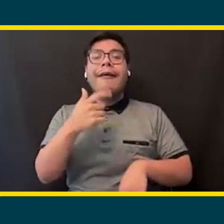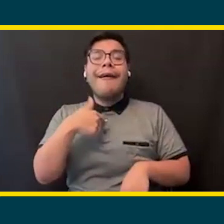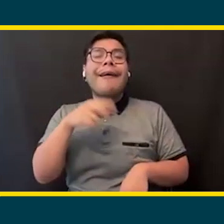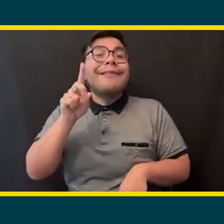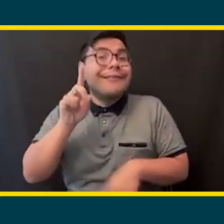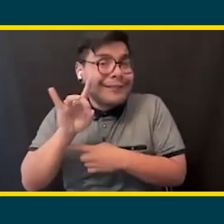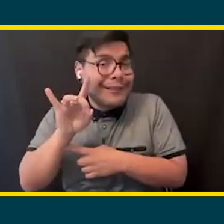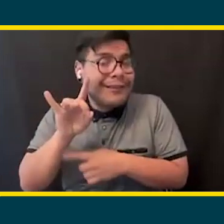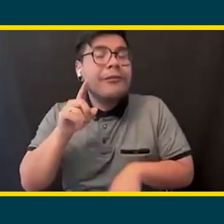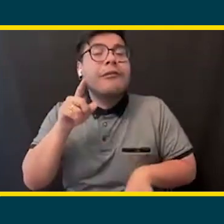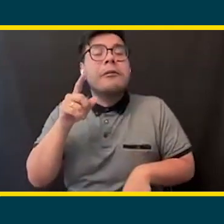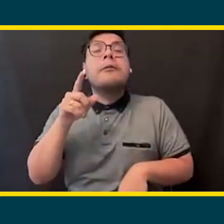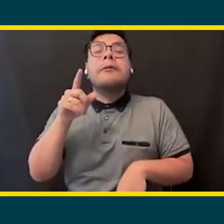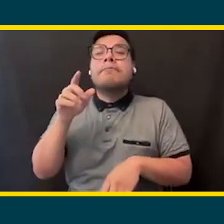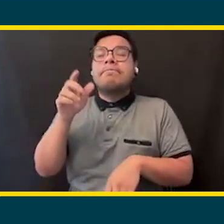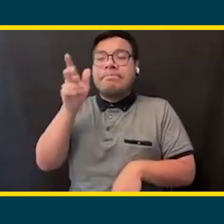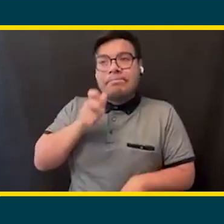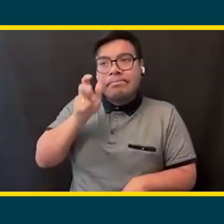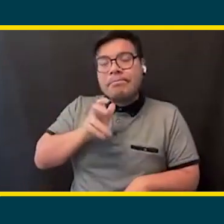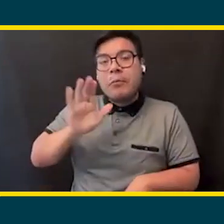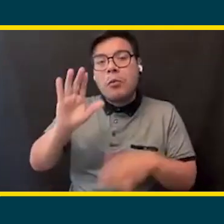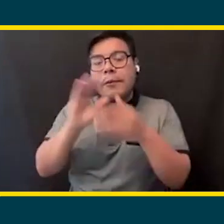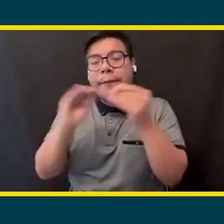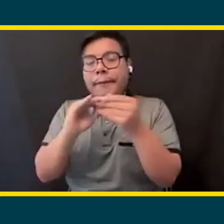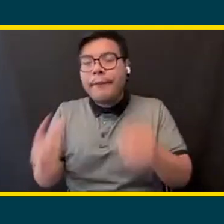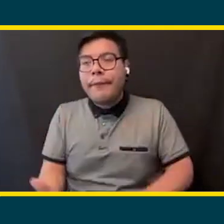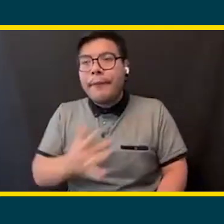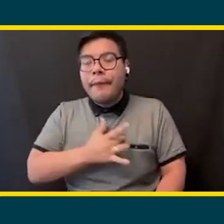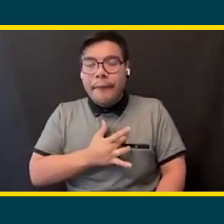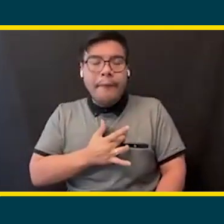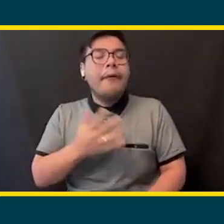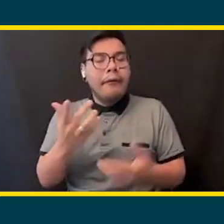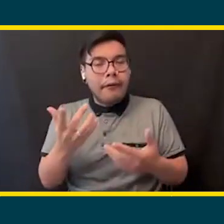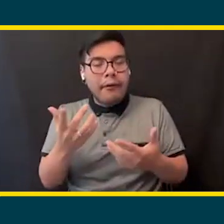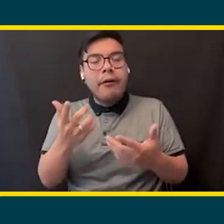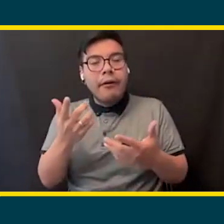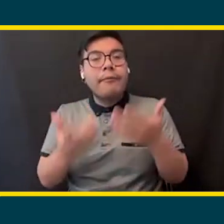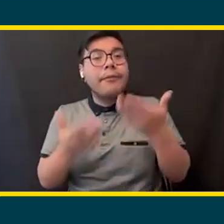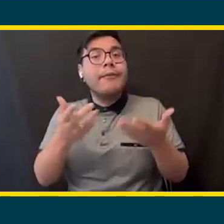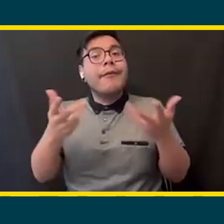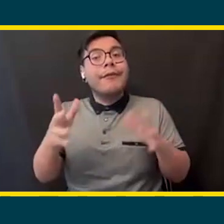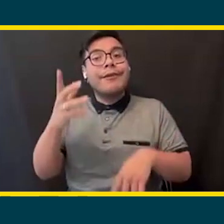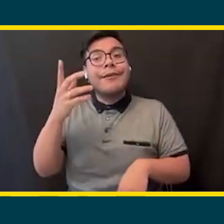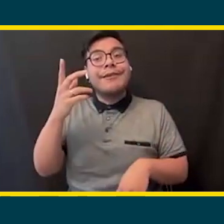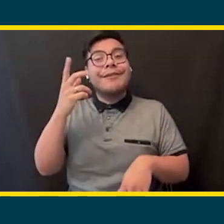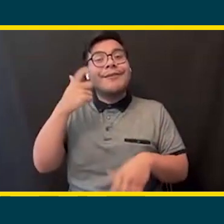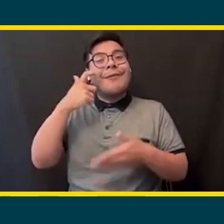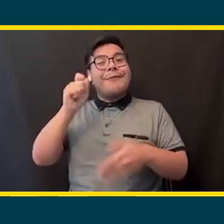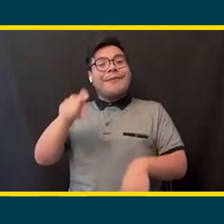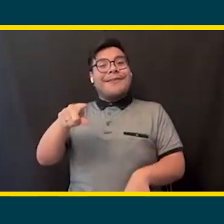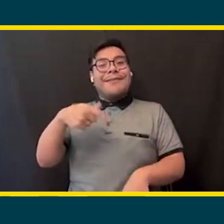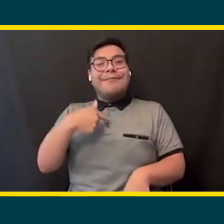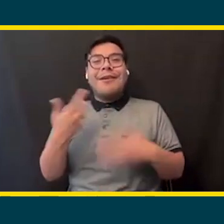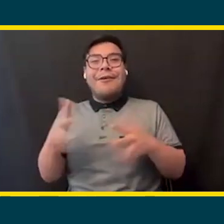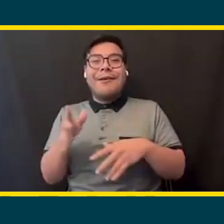of your statement to heart, though. I've been already you might see that I have been doing this